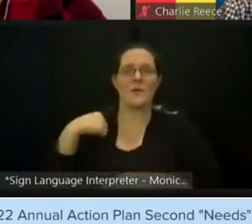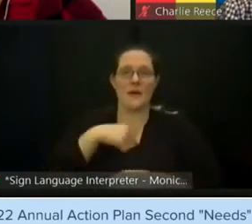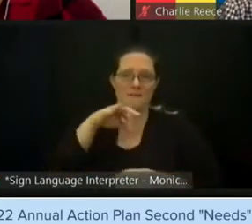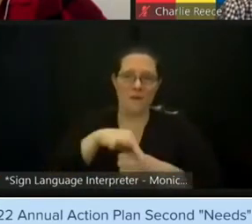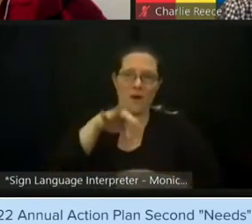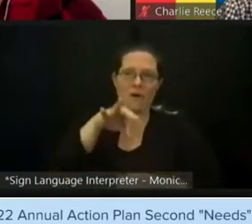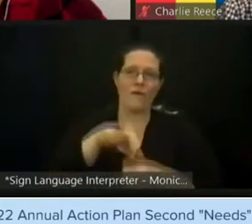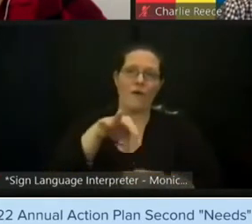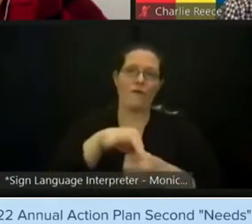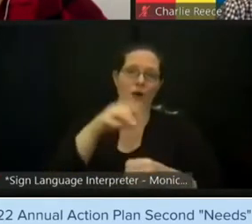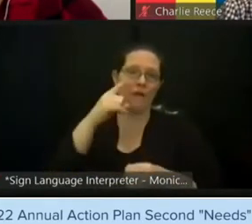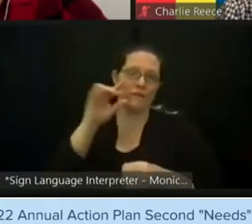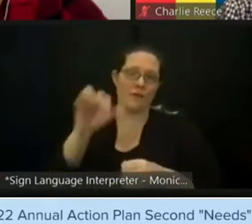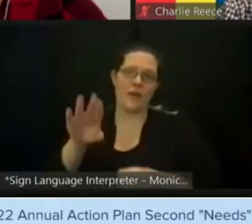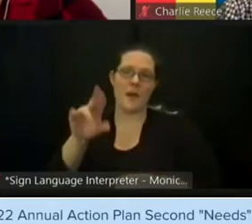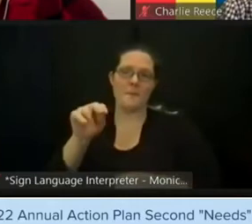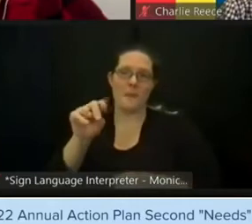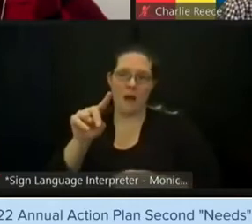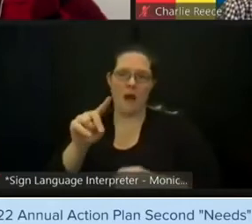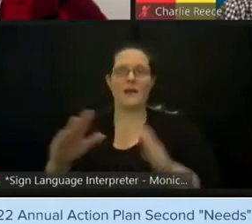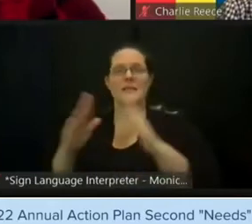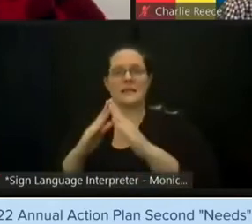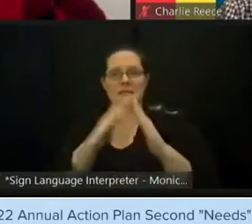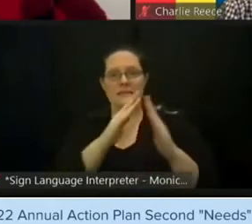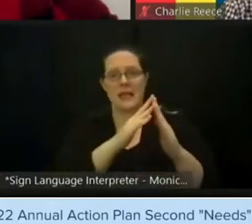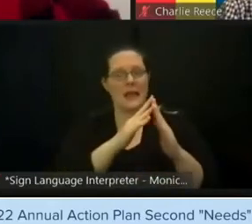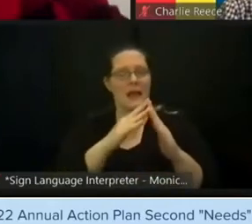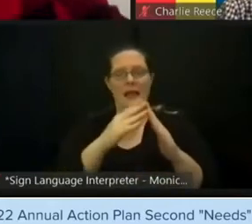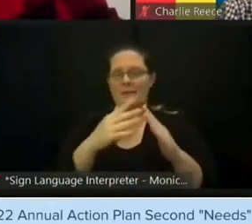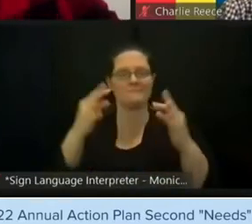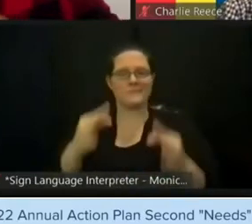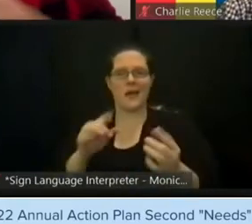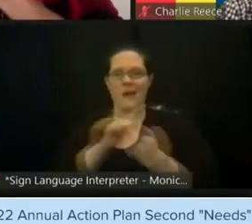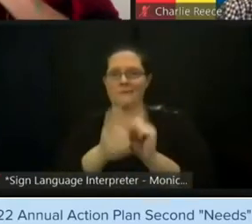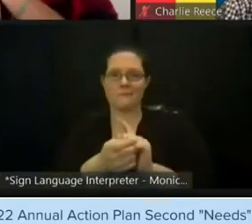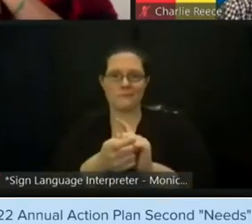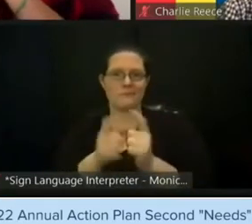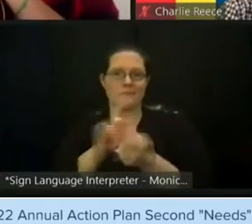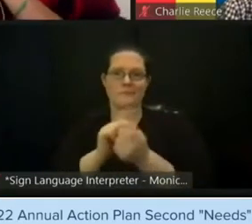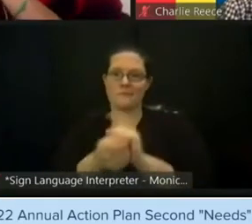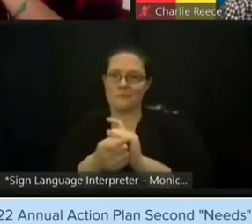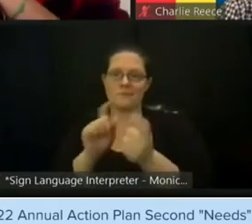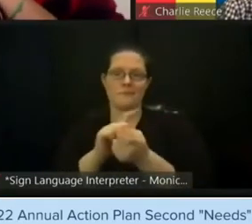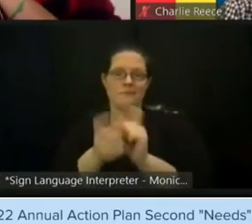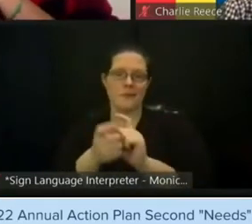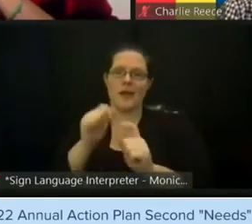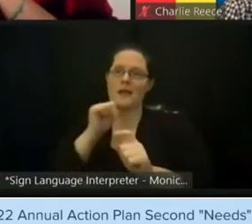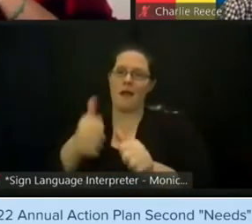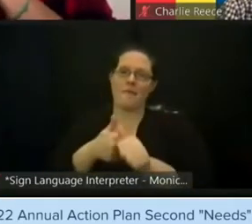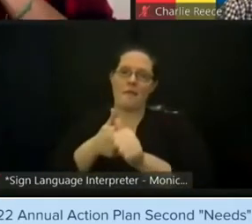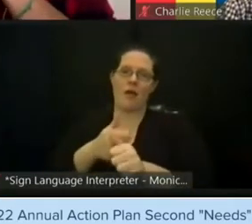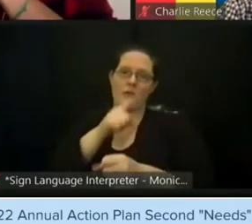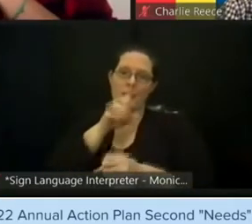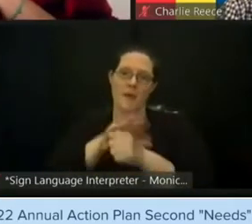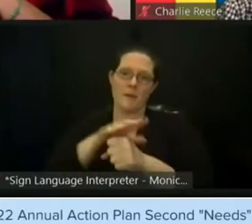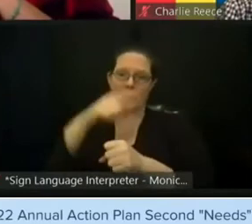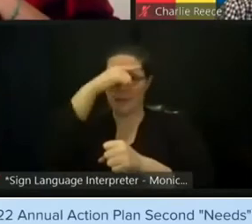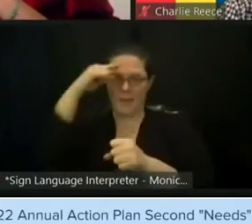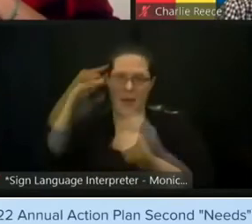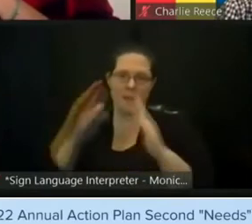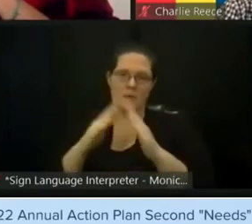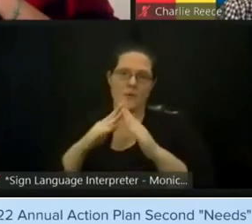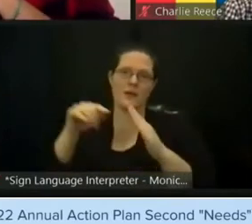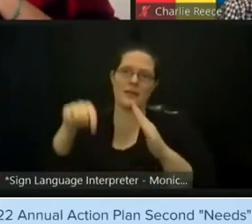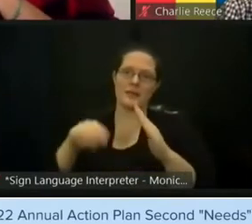the bond and the city has reneged on the commitment to the Black community that was made. This is